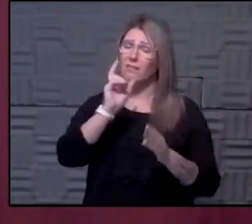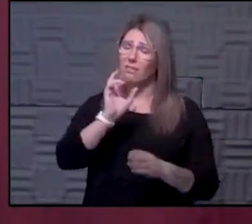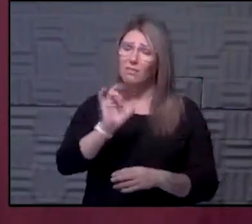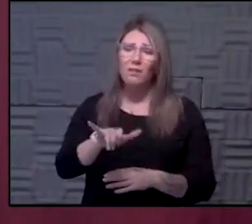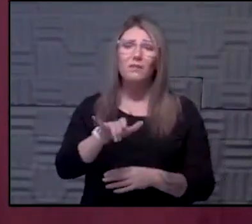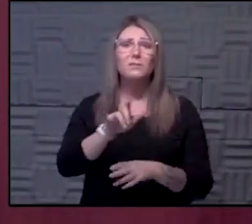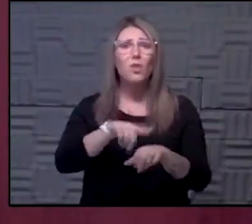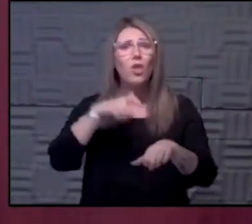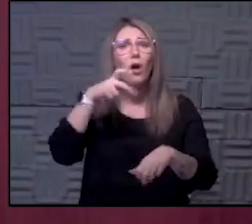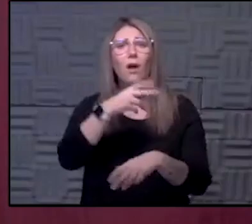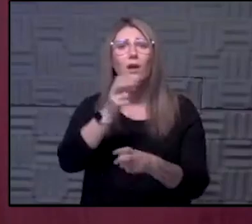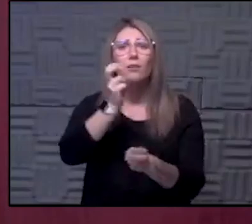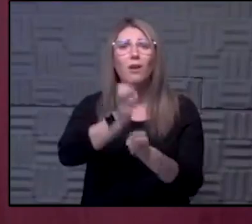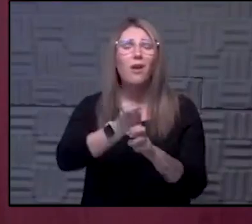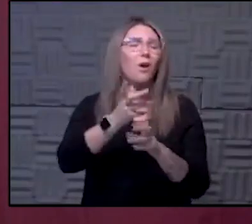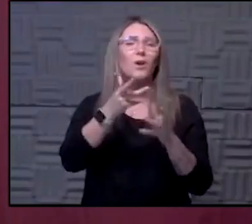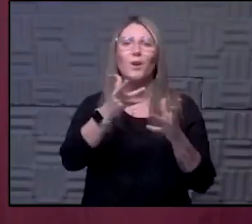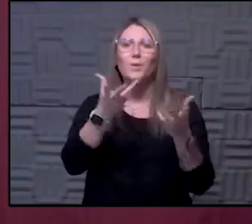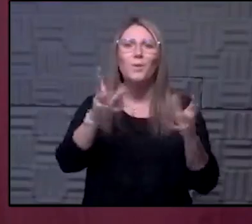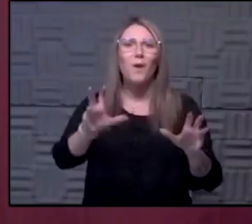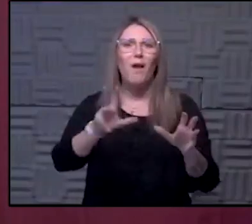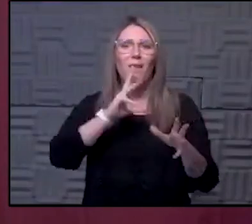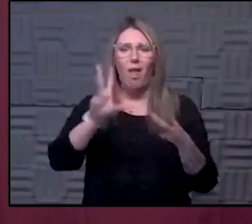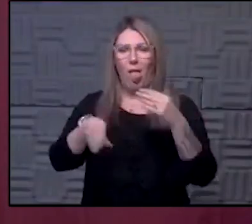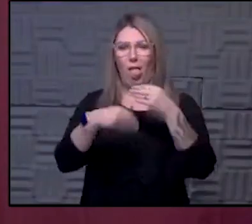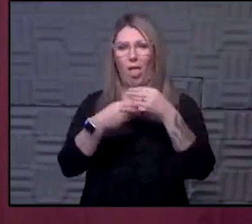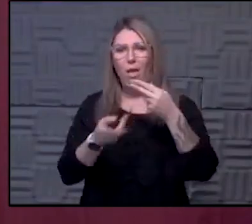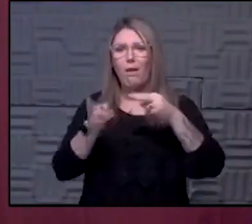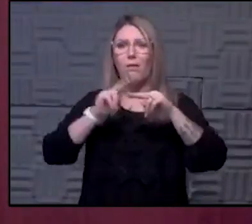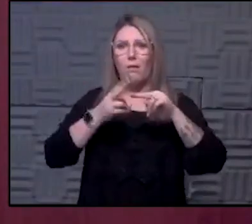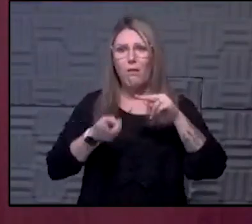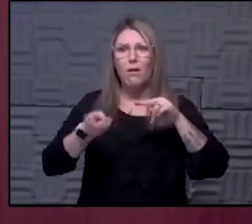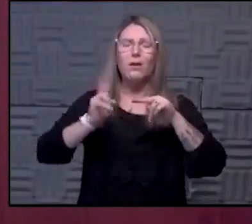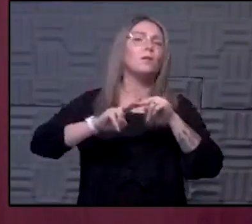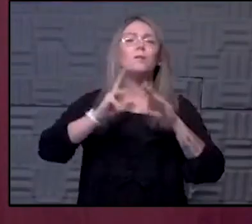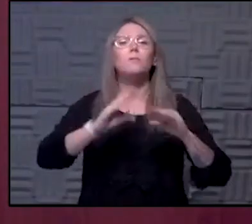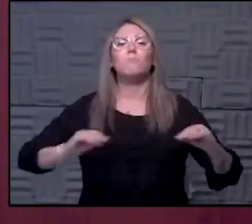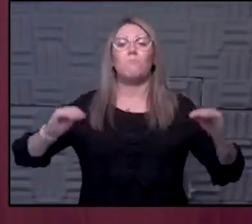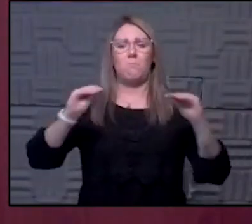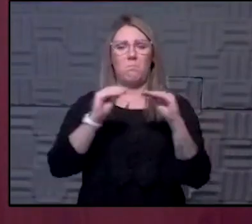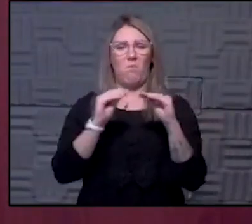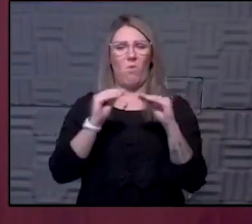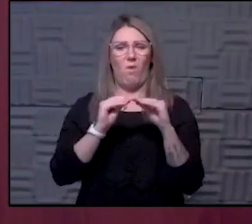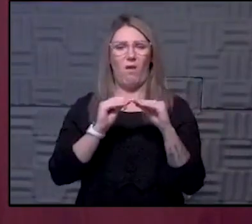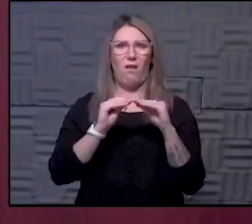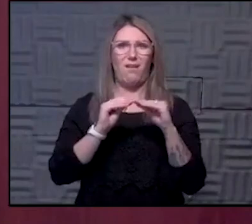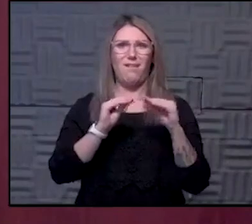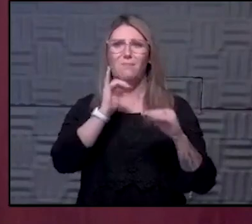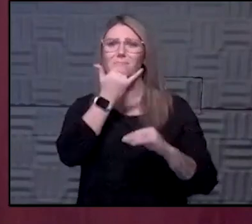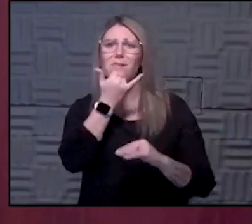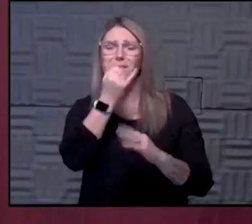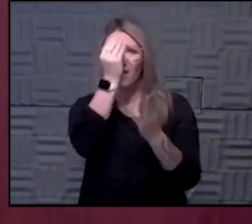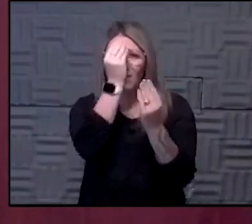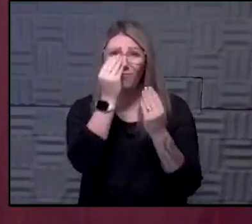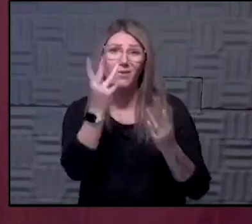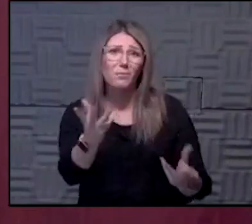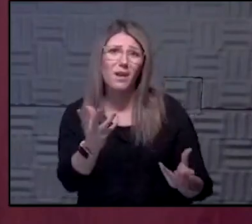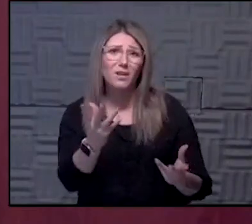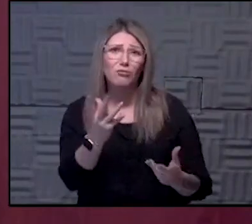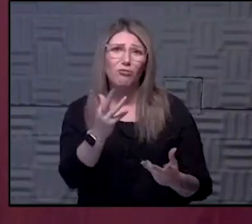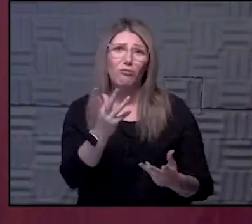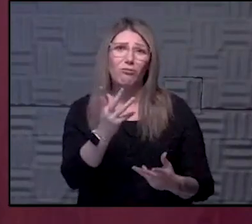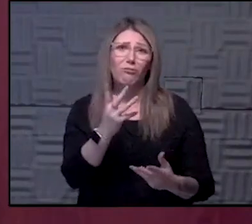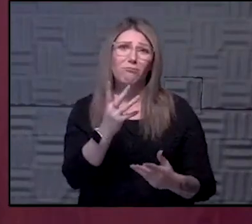don't need to try and add to that by adding a layer of disinformation and misinformation